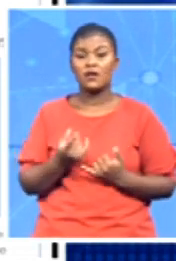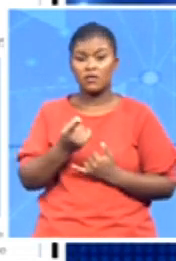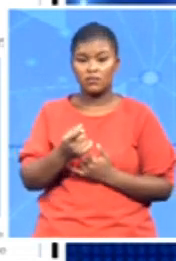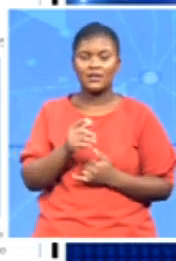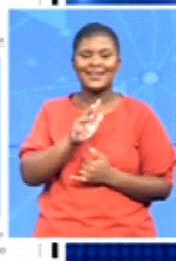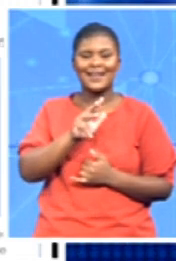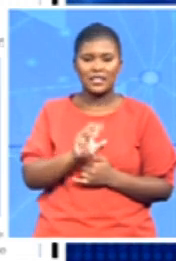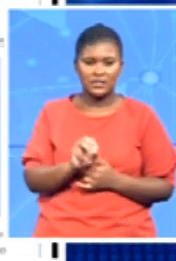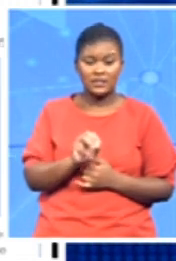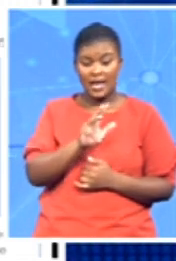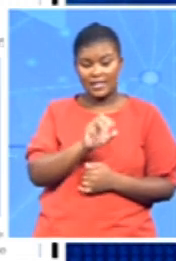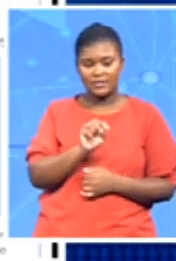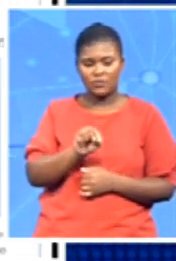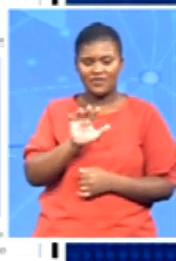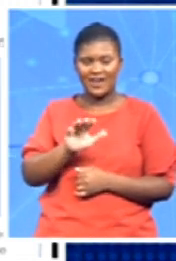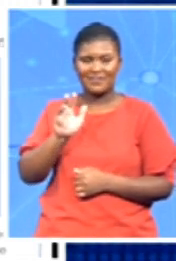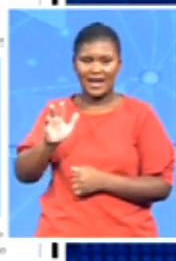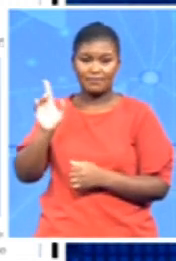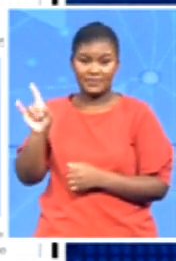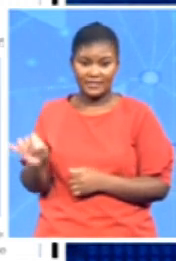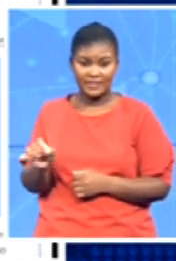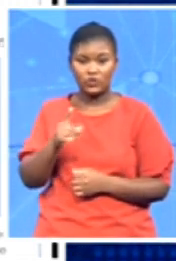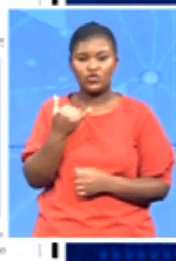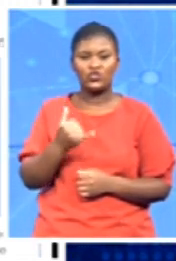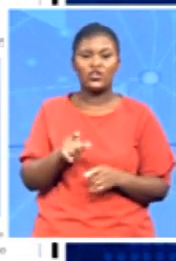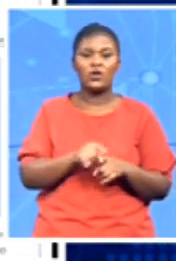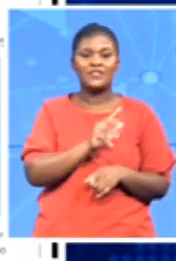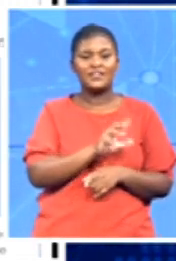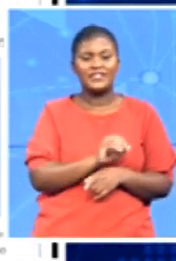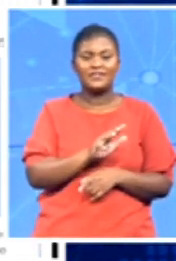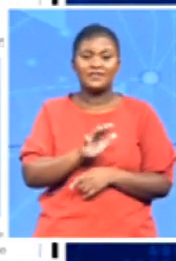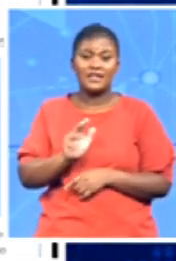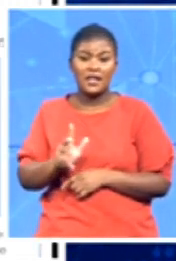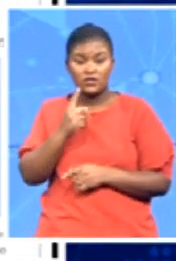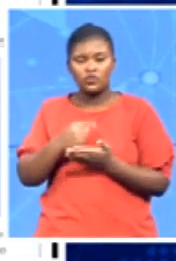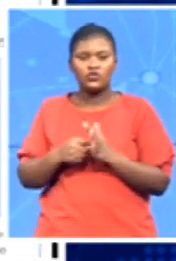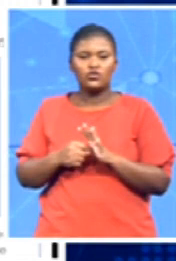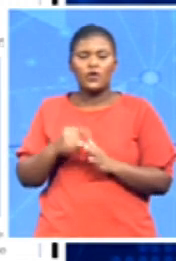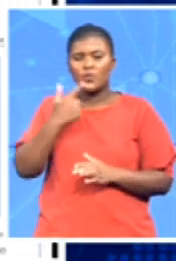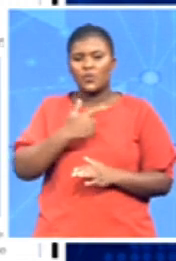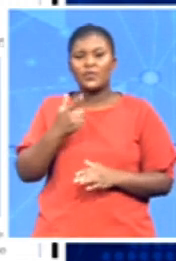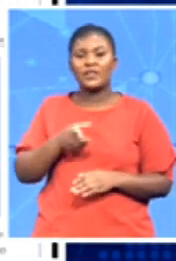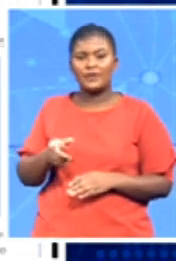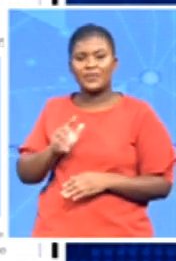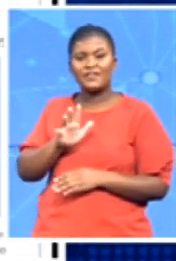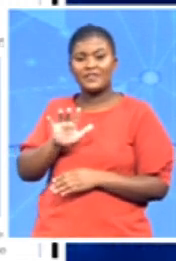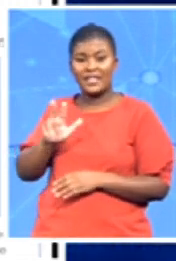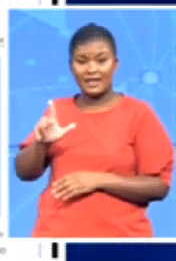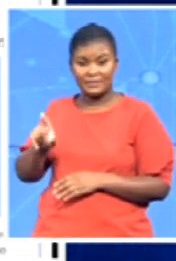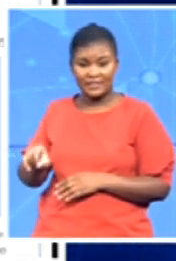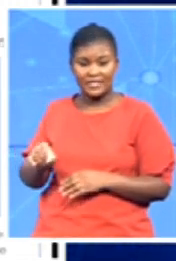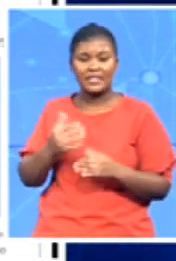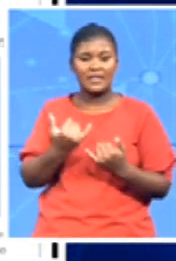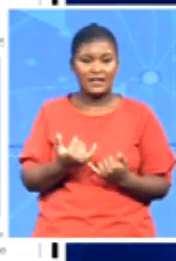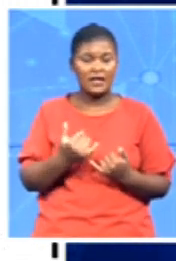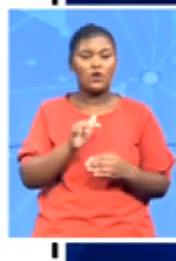90.59%. If you look at 50 to 59, just short of 60, as I said, 58%, and Overberg again 62% leading